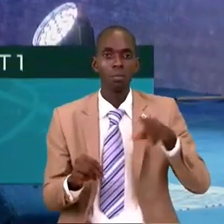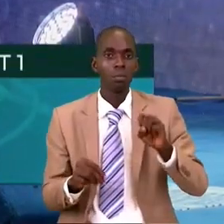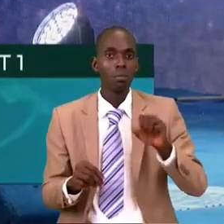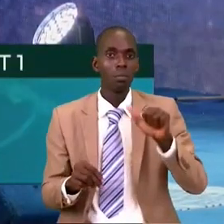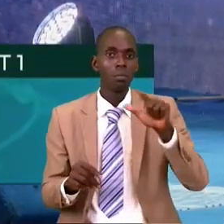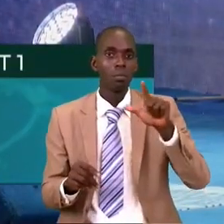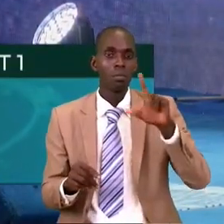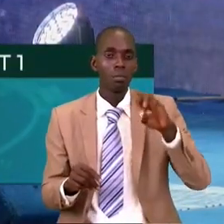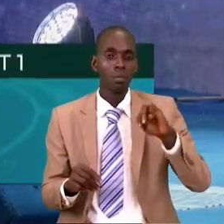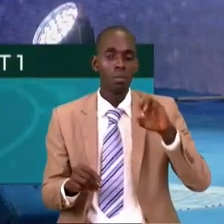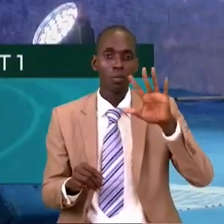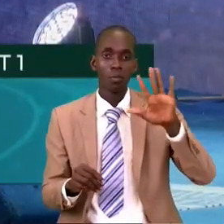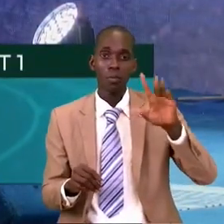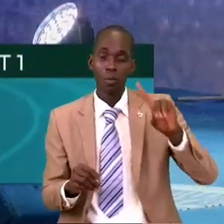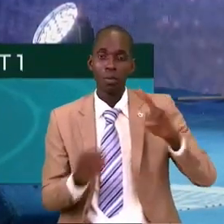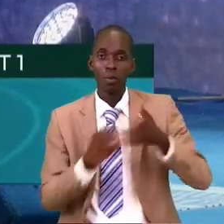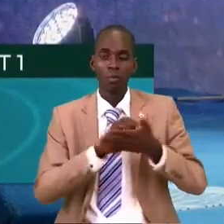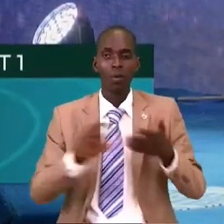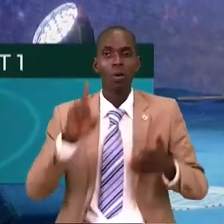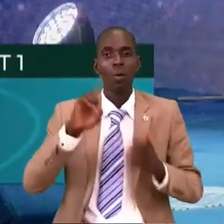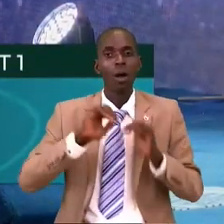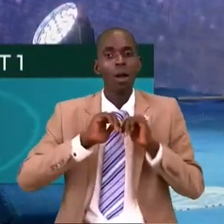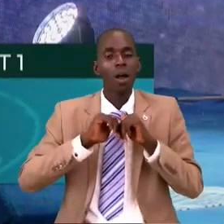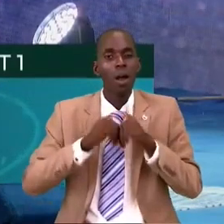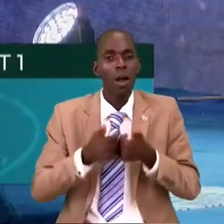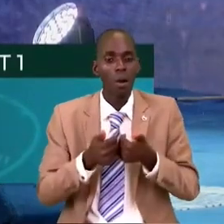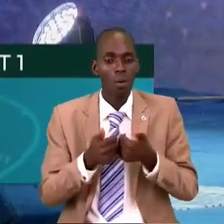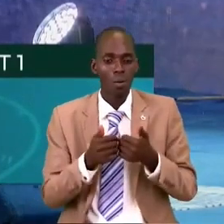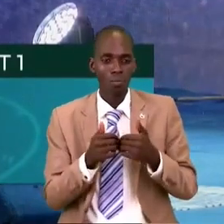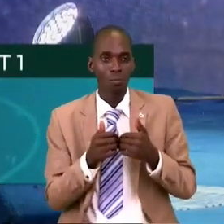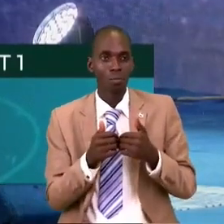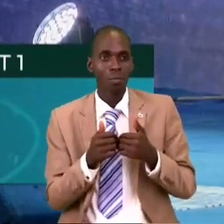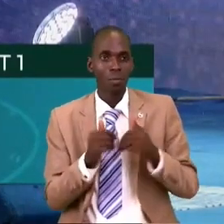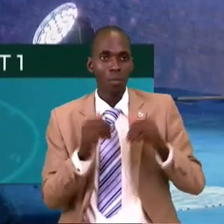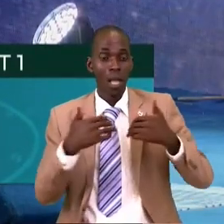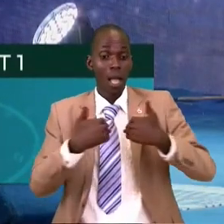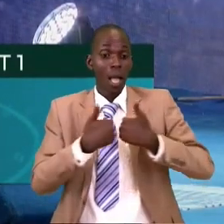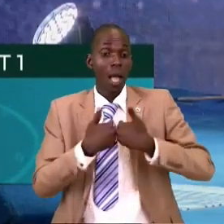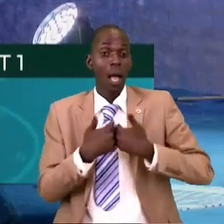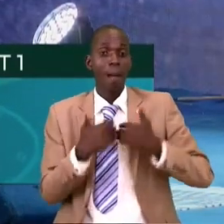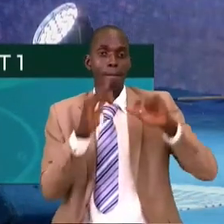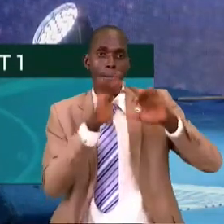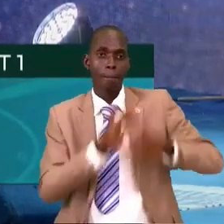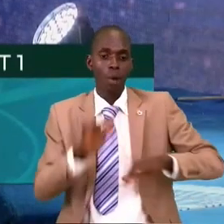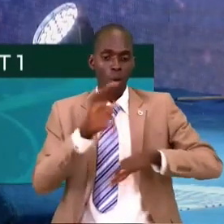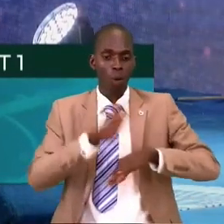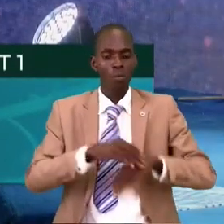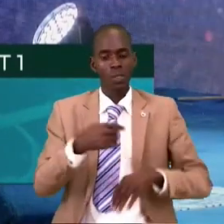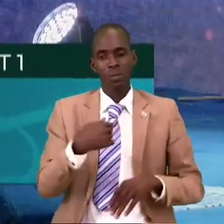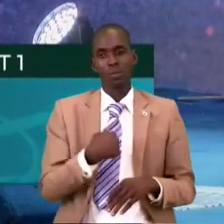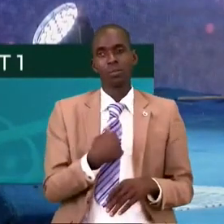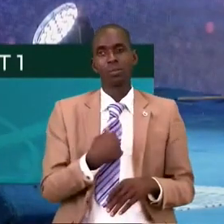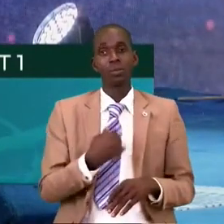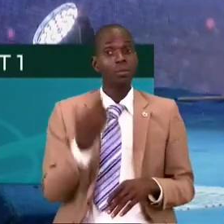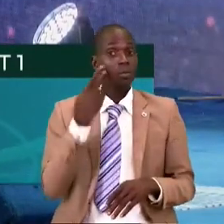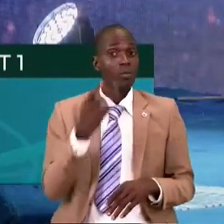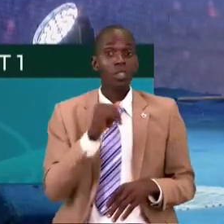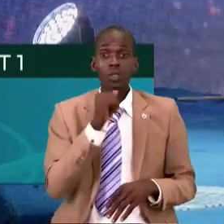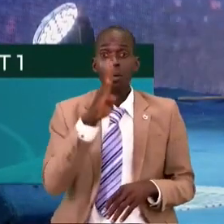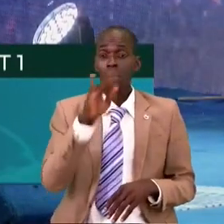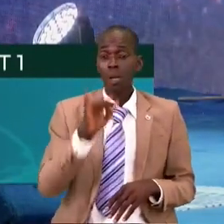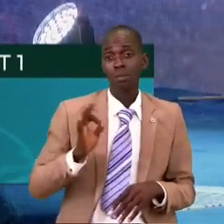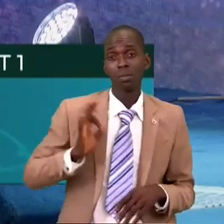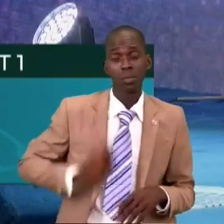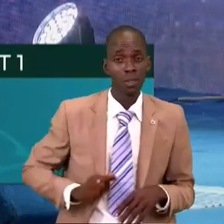by merit. Forgiveness, not by merit. Freedom, not by merit. Salvation, not by